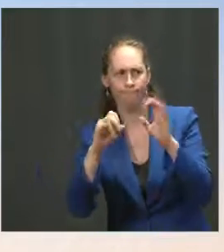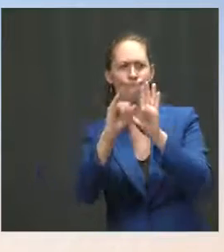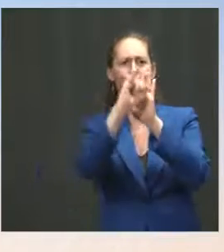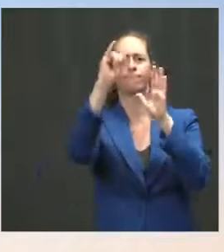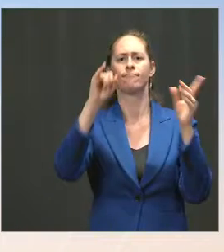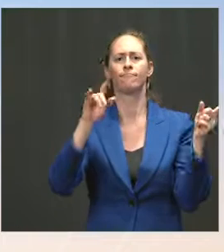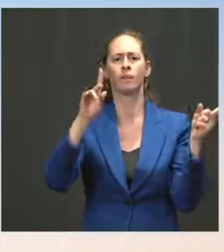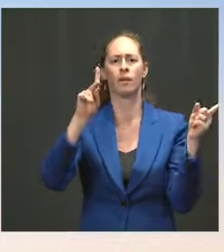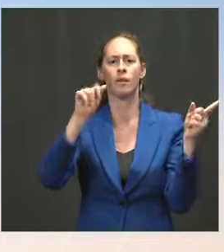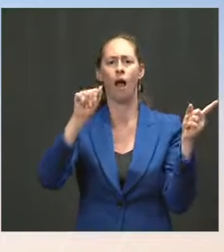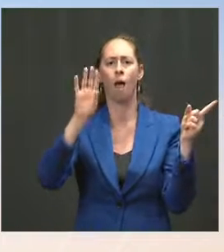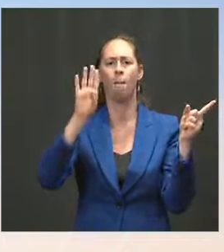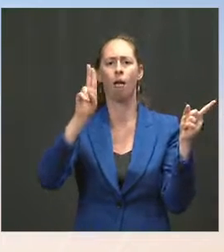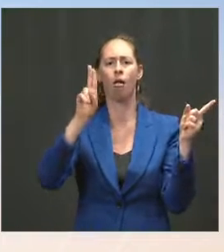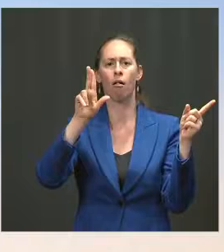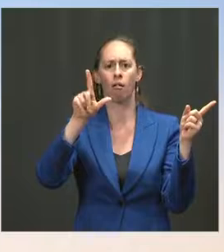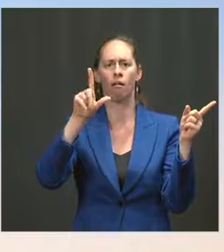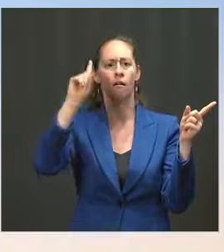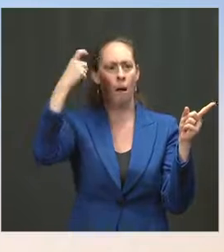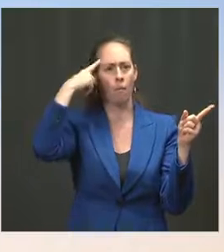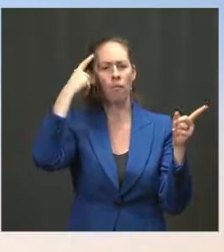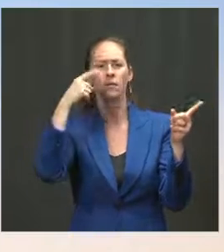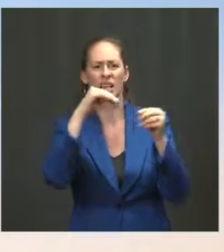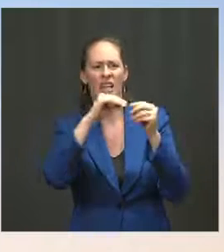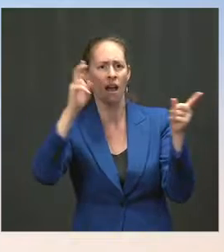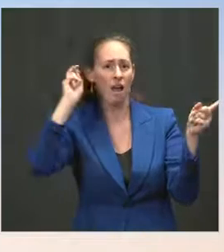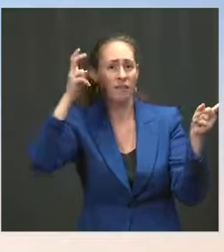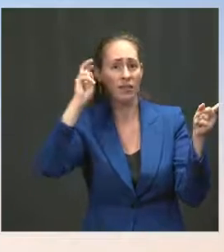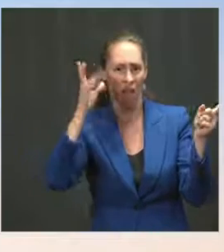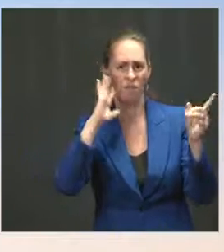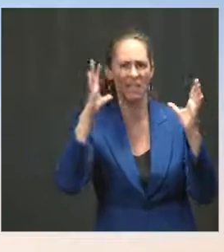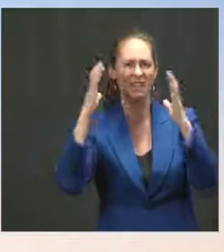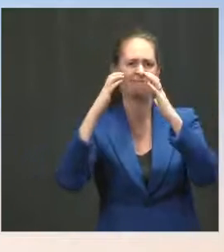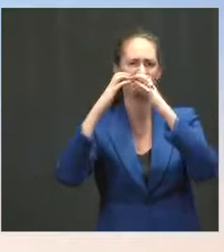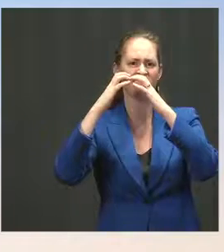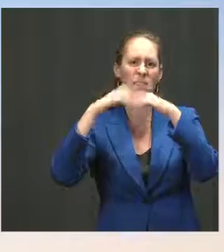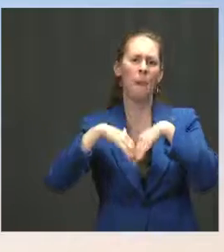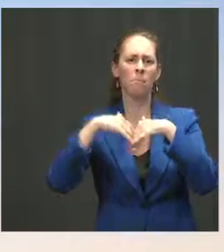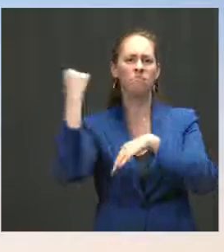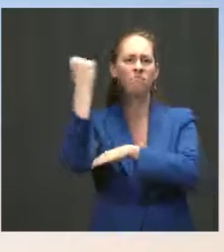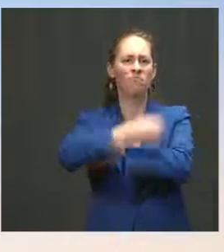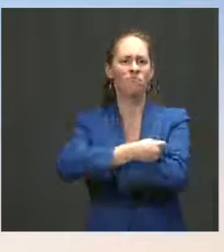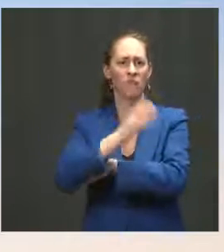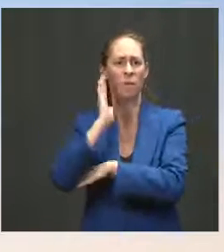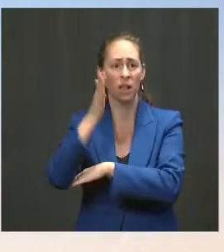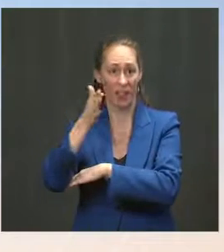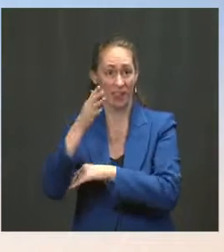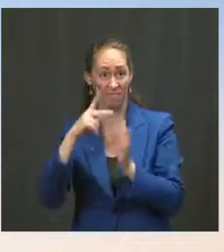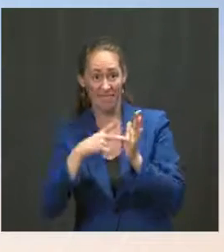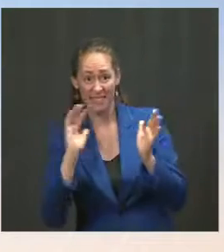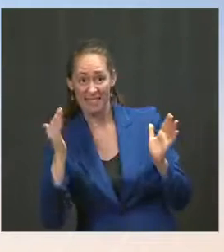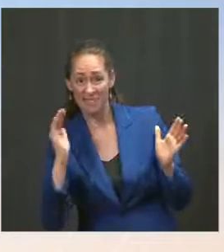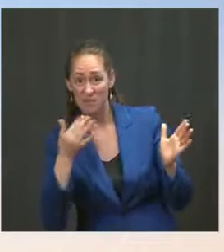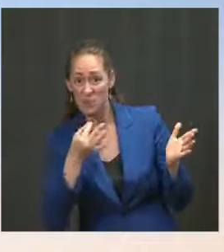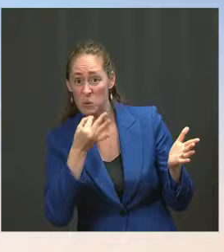as little as 90 days from today. Does the president dispute that assessment, or does he accept it as the likely